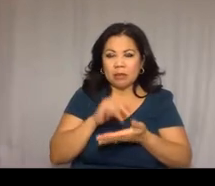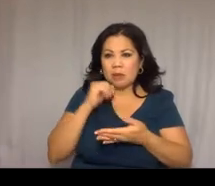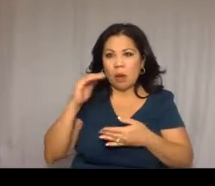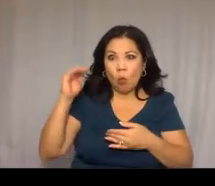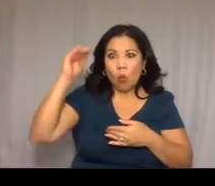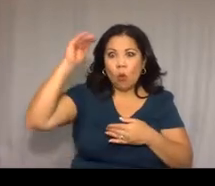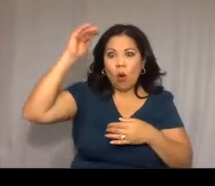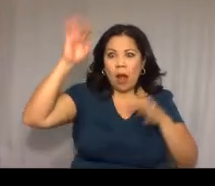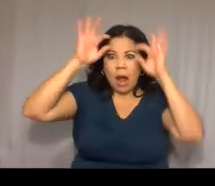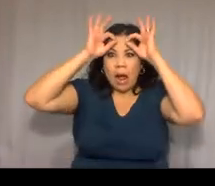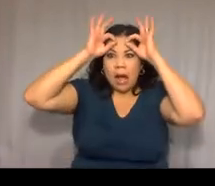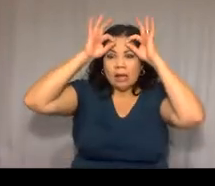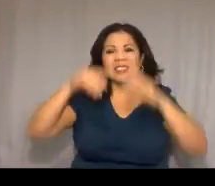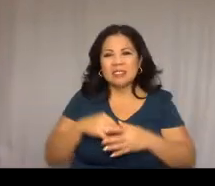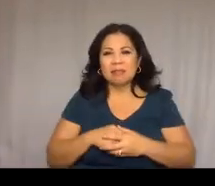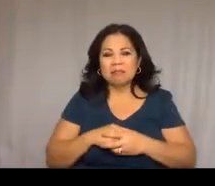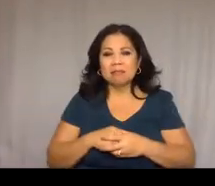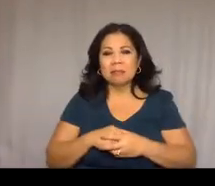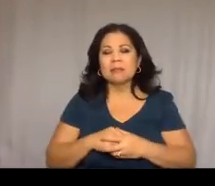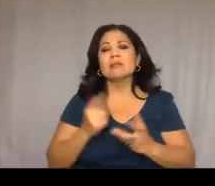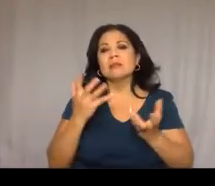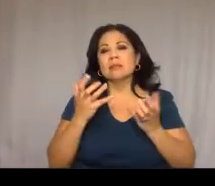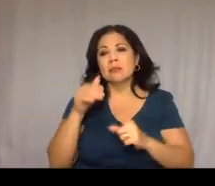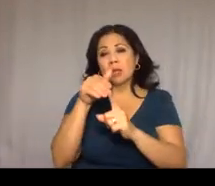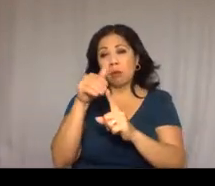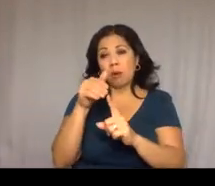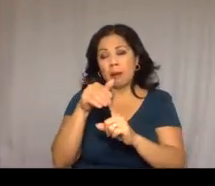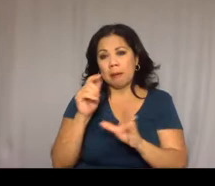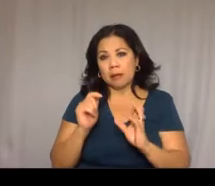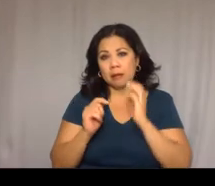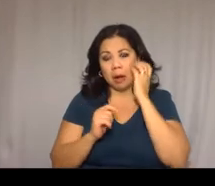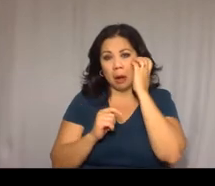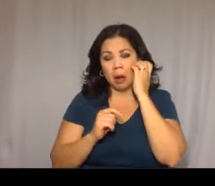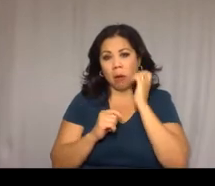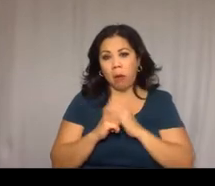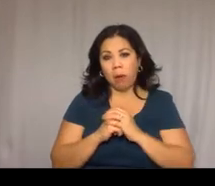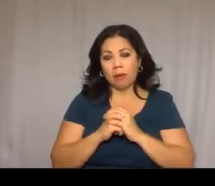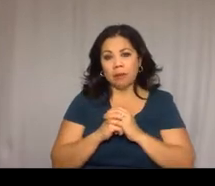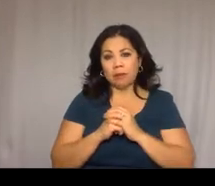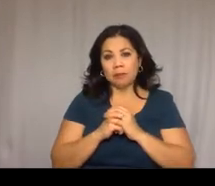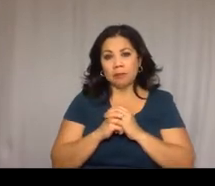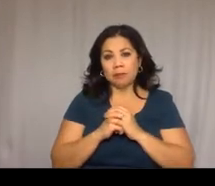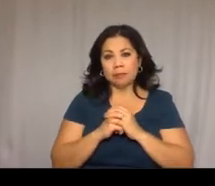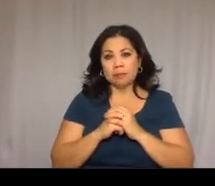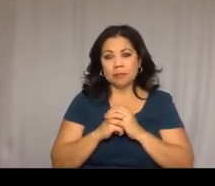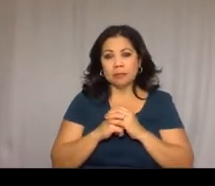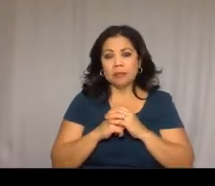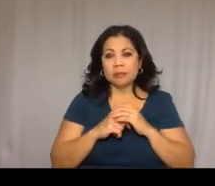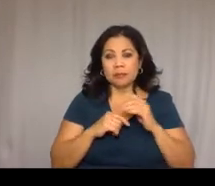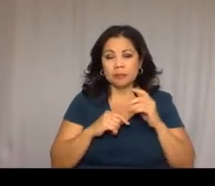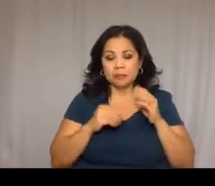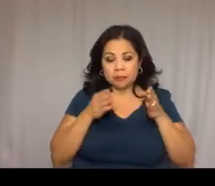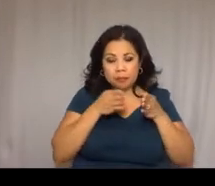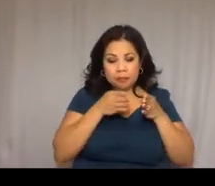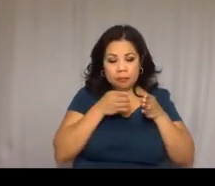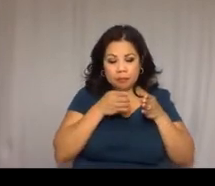top. So I also want to remind you that the farther apart you make your eyes,